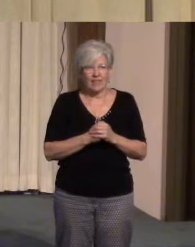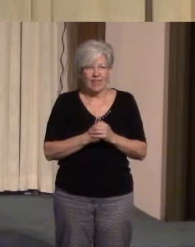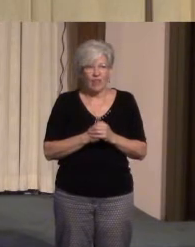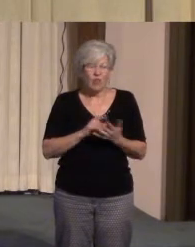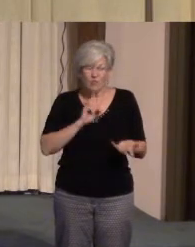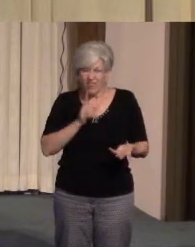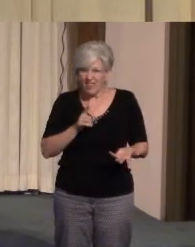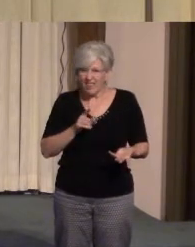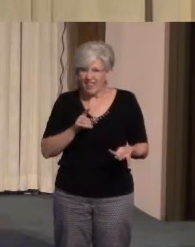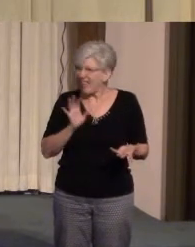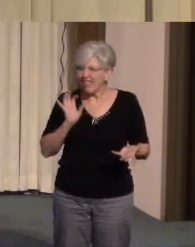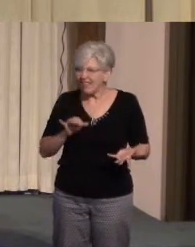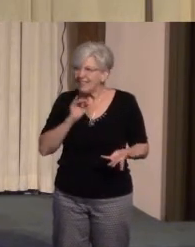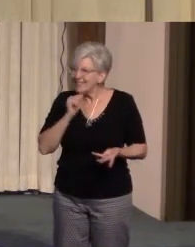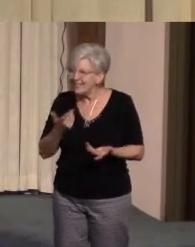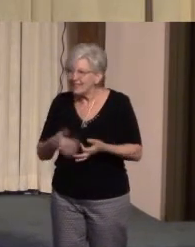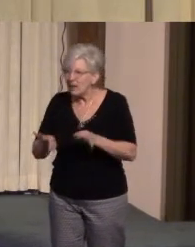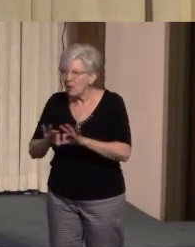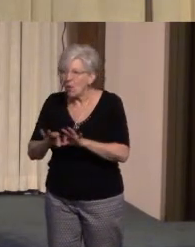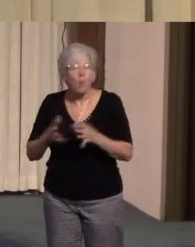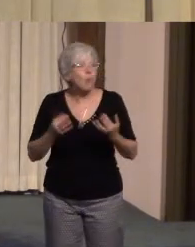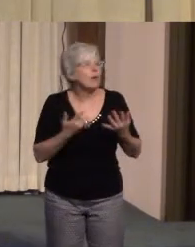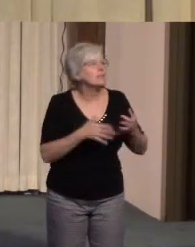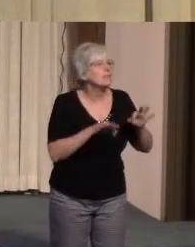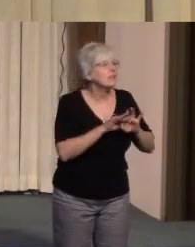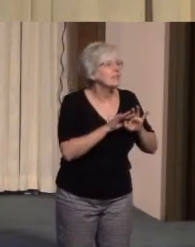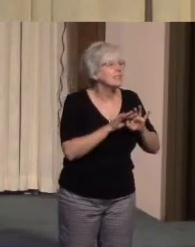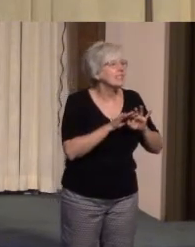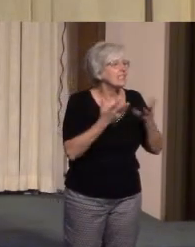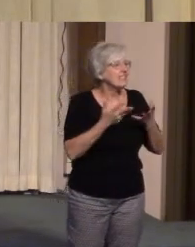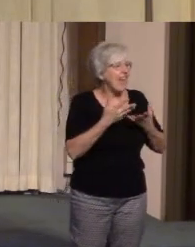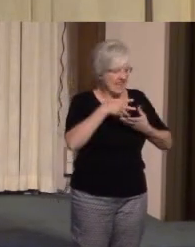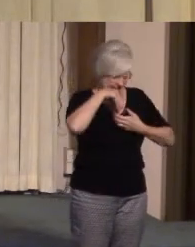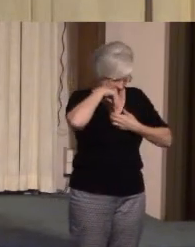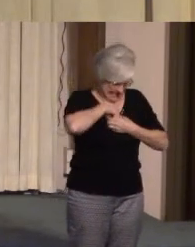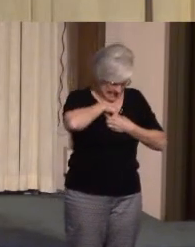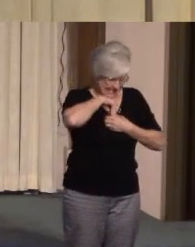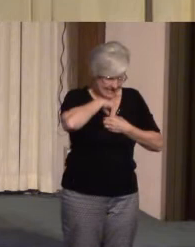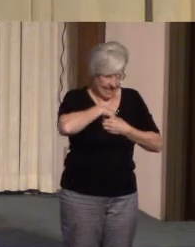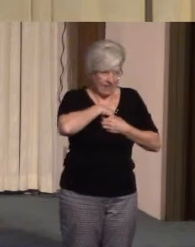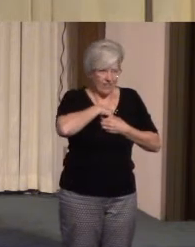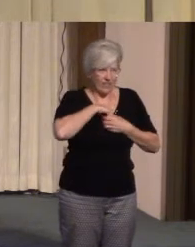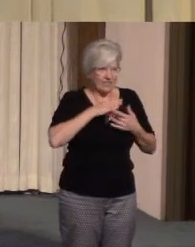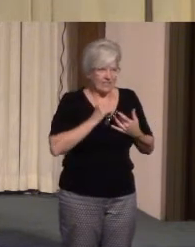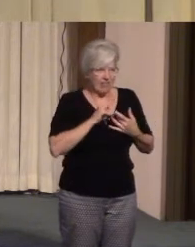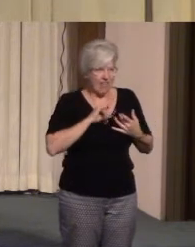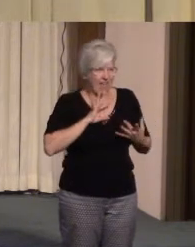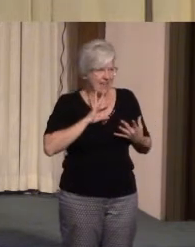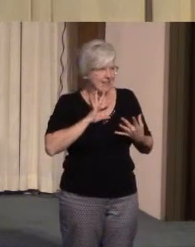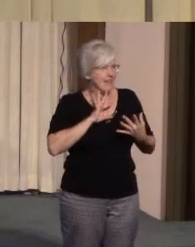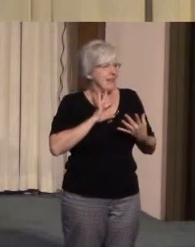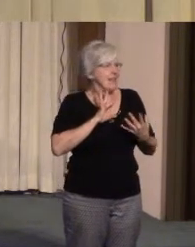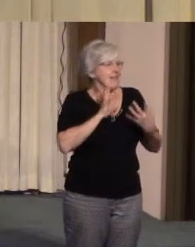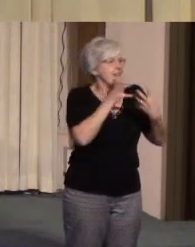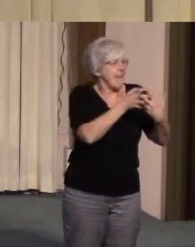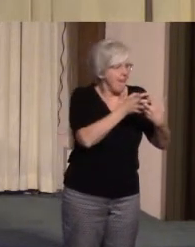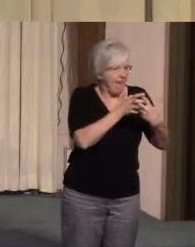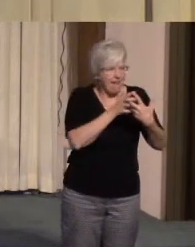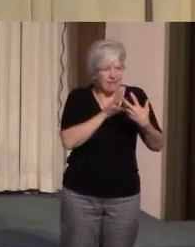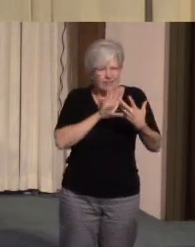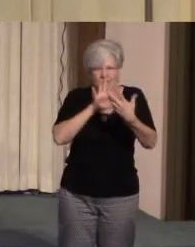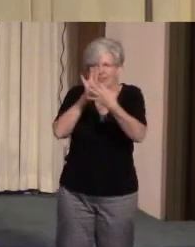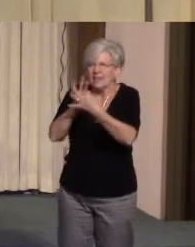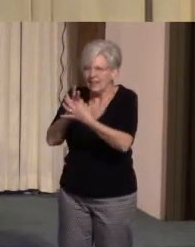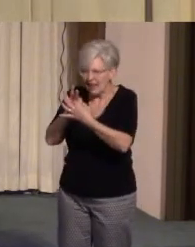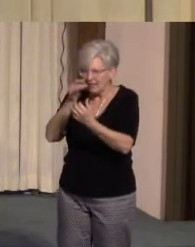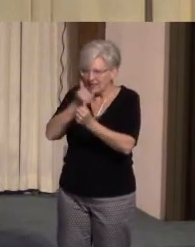because that stuff doesn't matter. What matters is the thing inside of us that binds us together, that lives